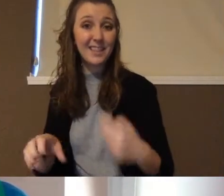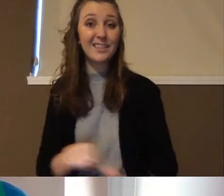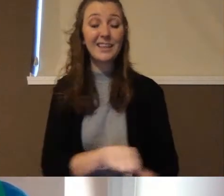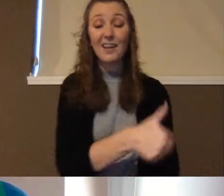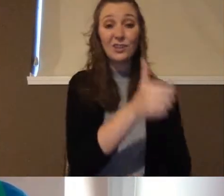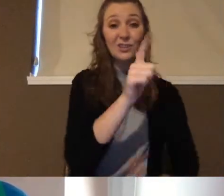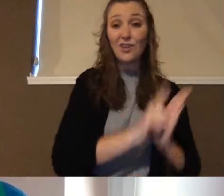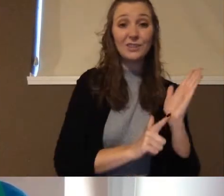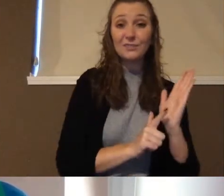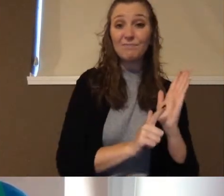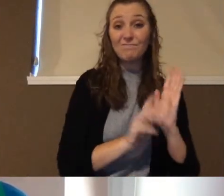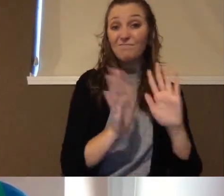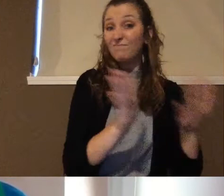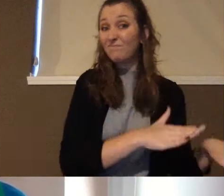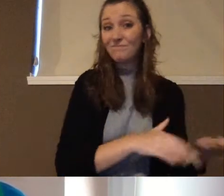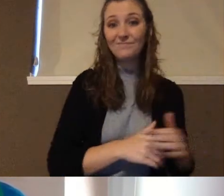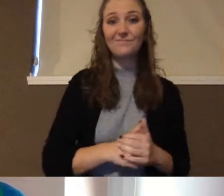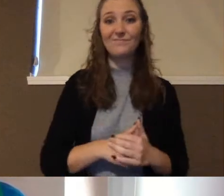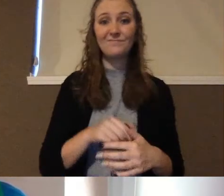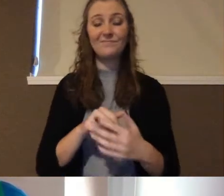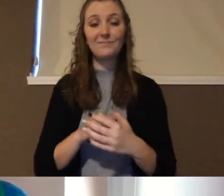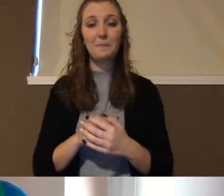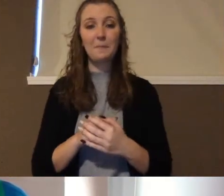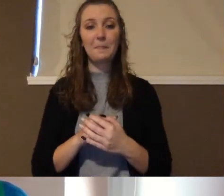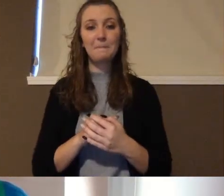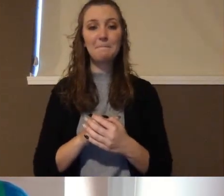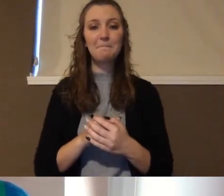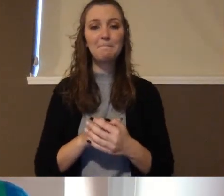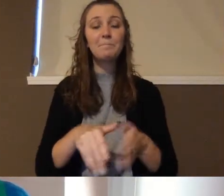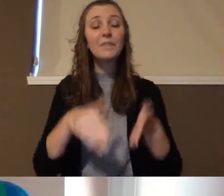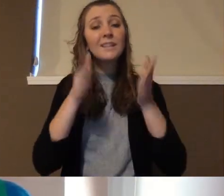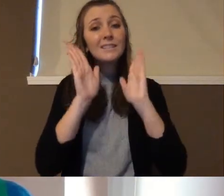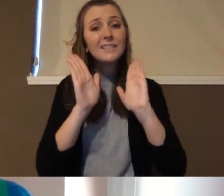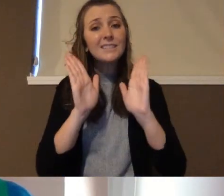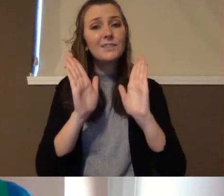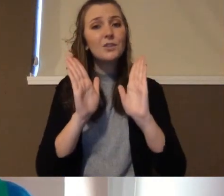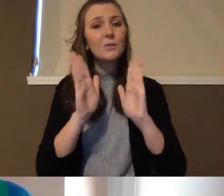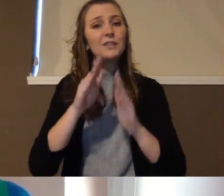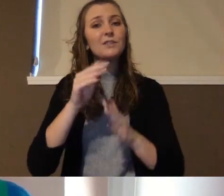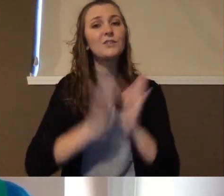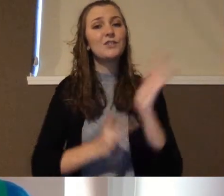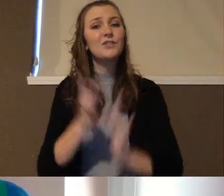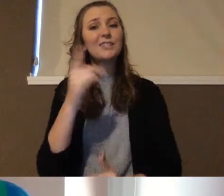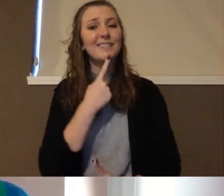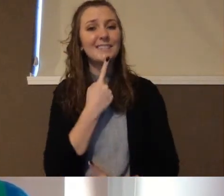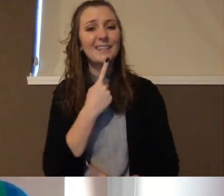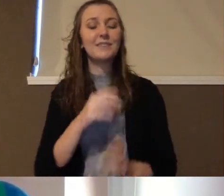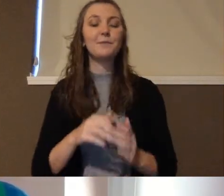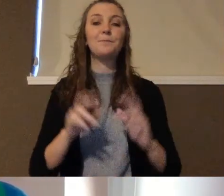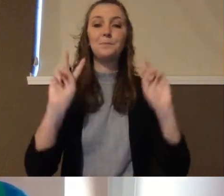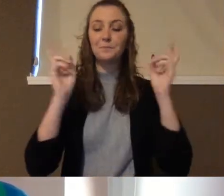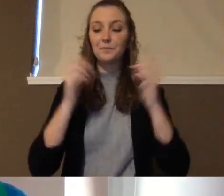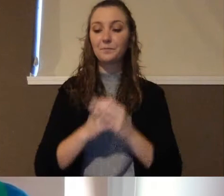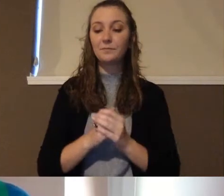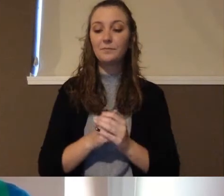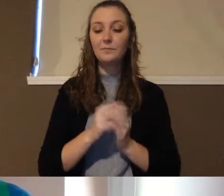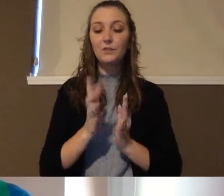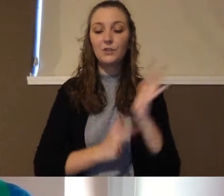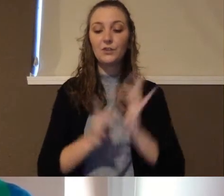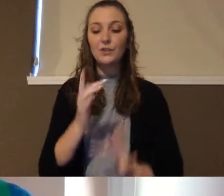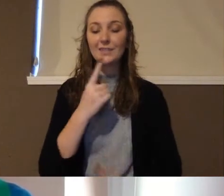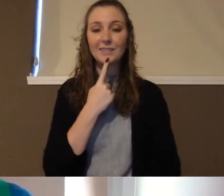Listen to what Jesus says in Matthew's gospel. Do to others what you want them to do to you.